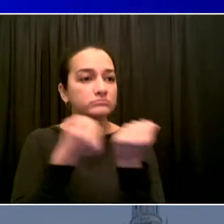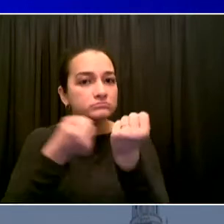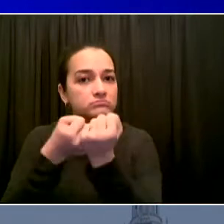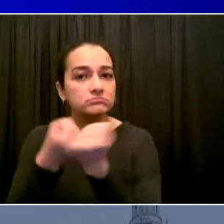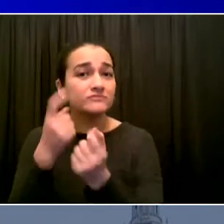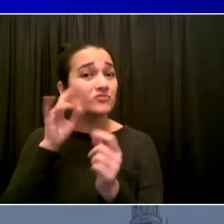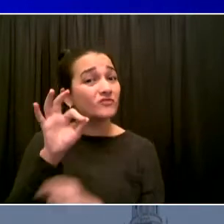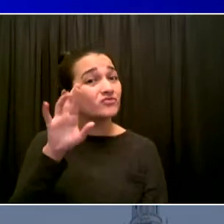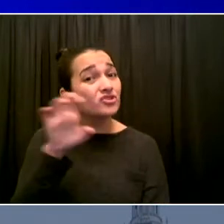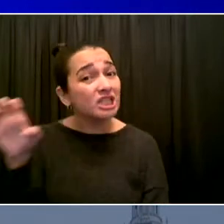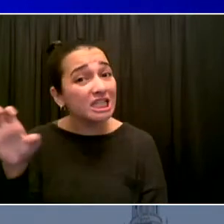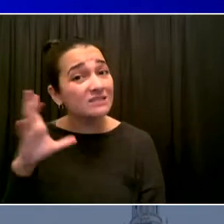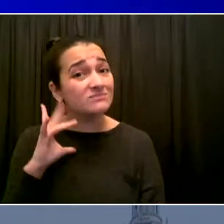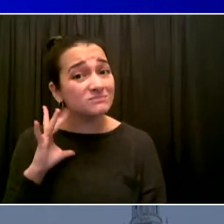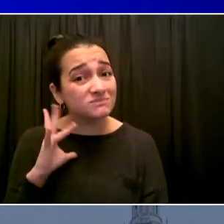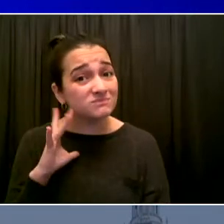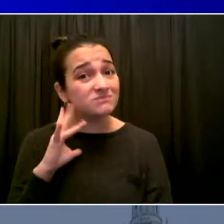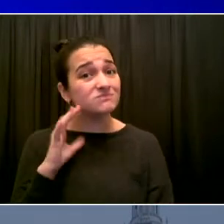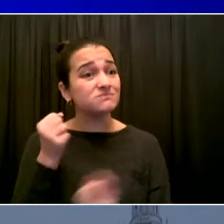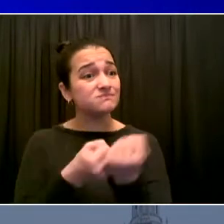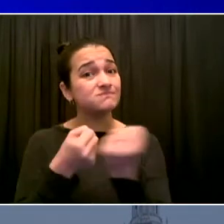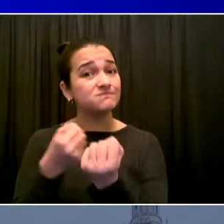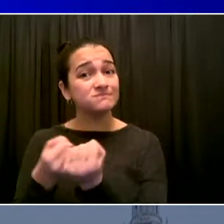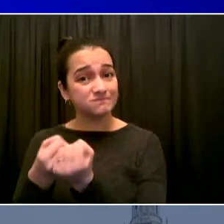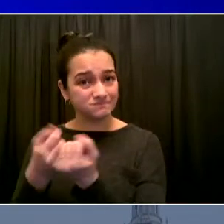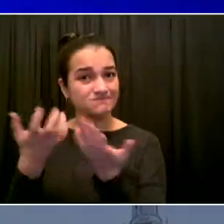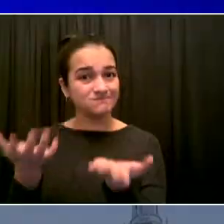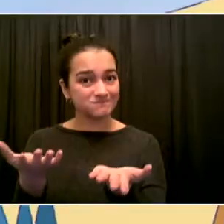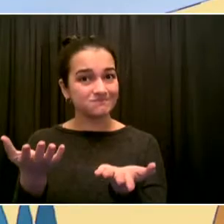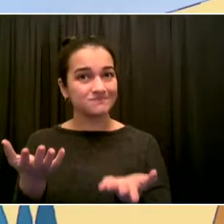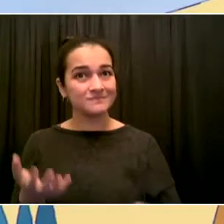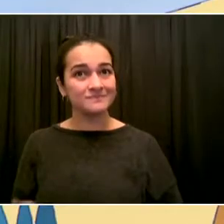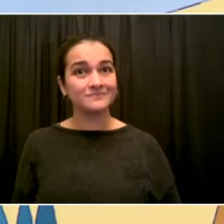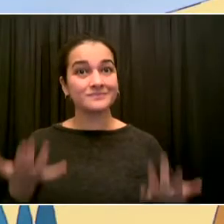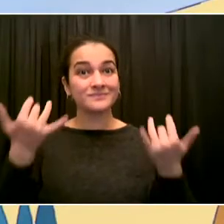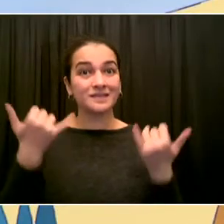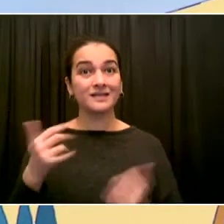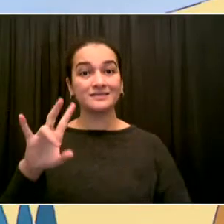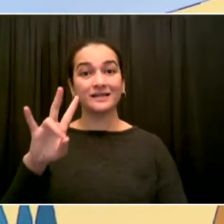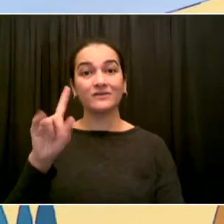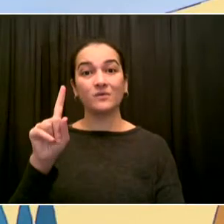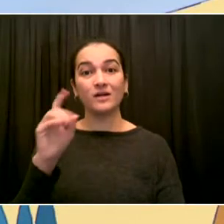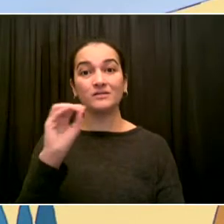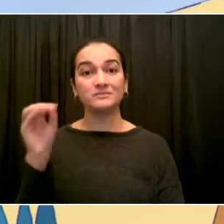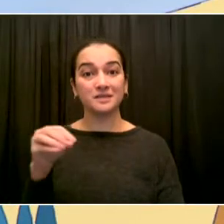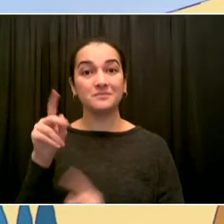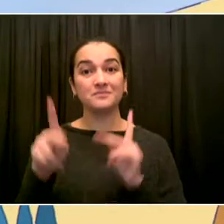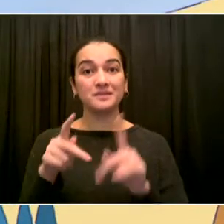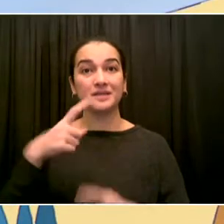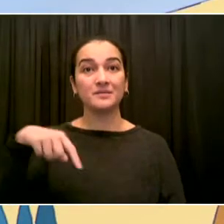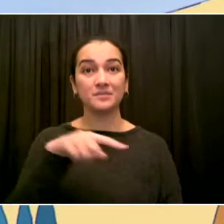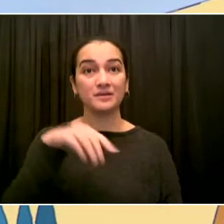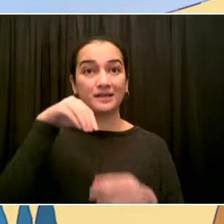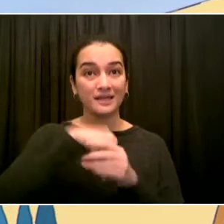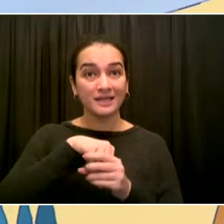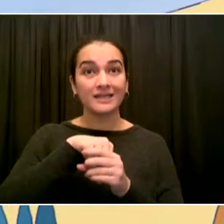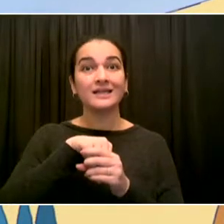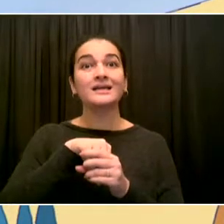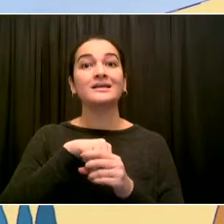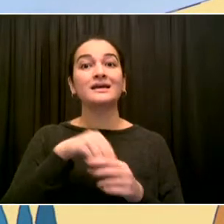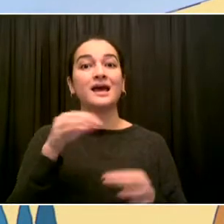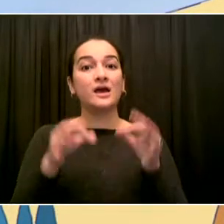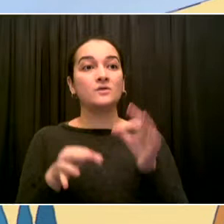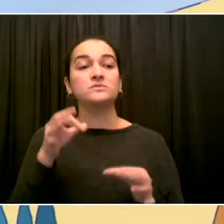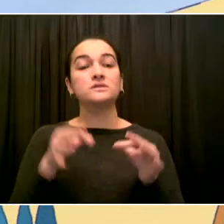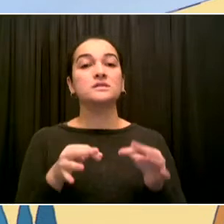expanded, 71% of tenants who go to court now have legal representation. We've got more work to do, but it's been a huge step forward. A